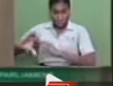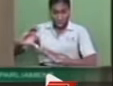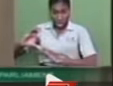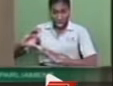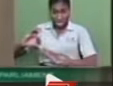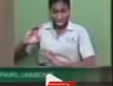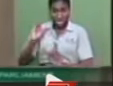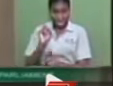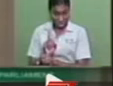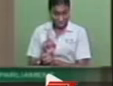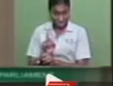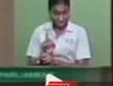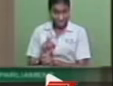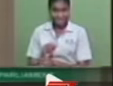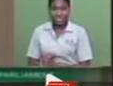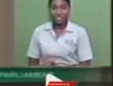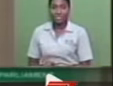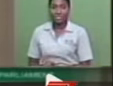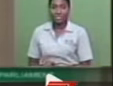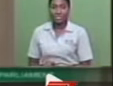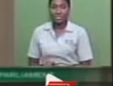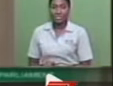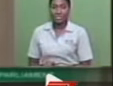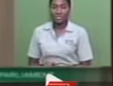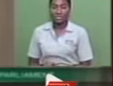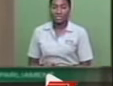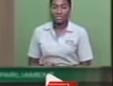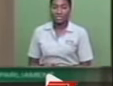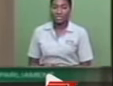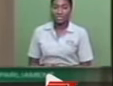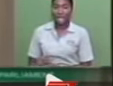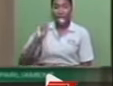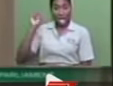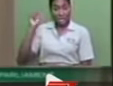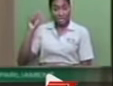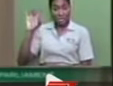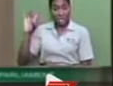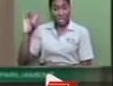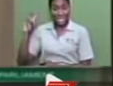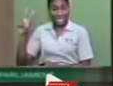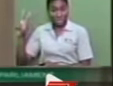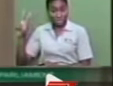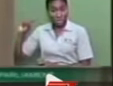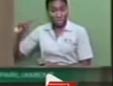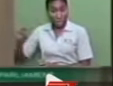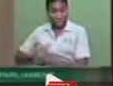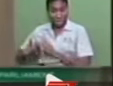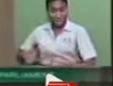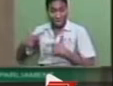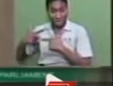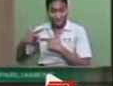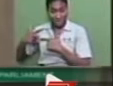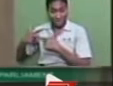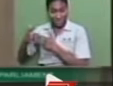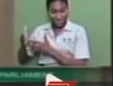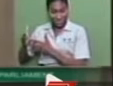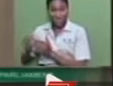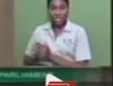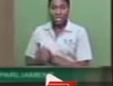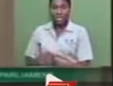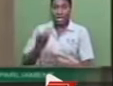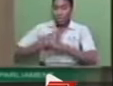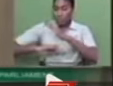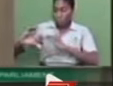comparing 33, and now we are talking about 83,000. They get an allocation of 69,000, just